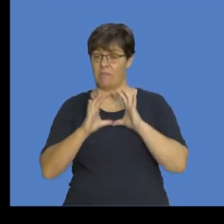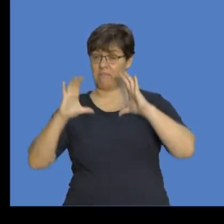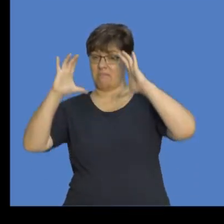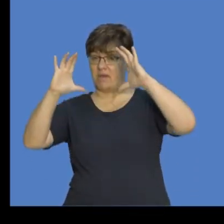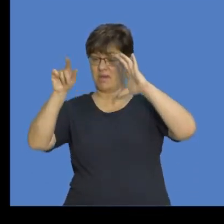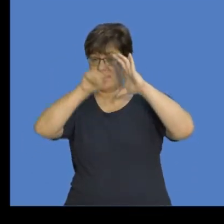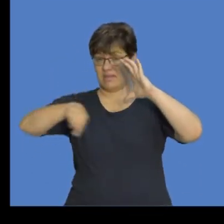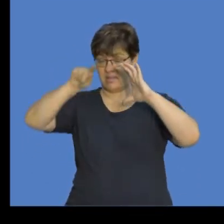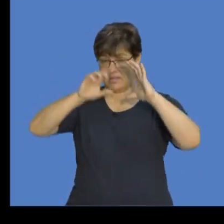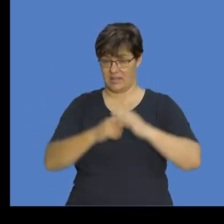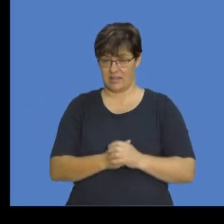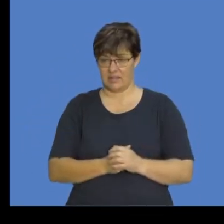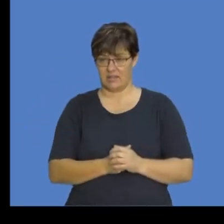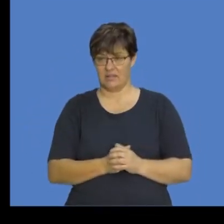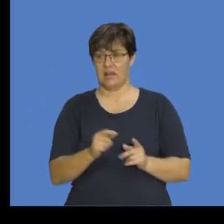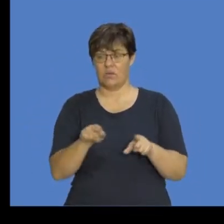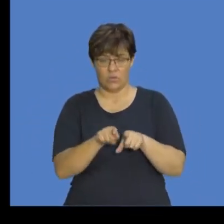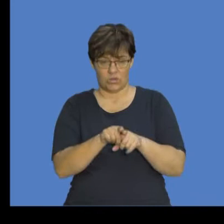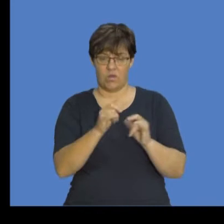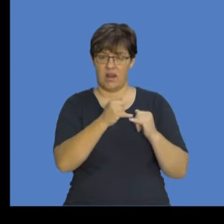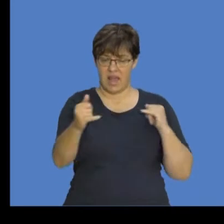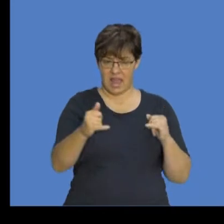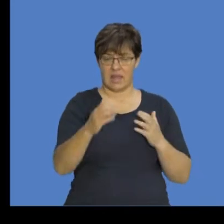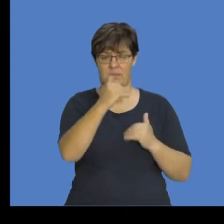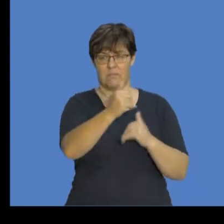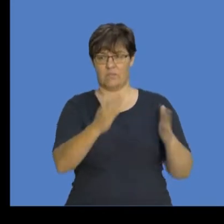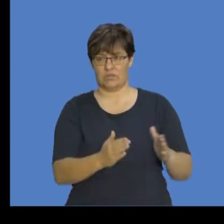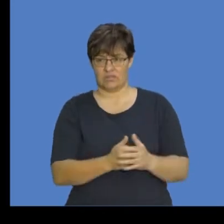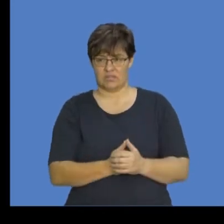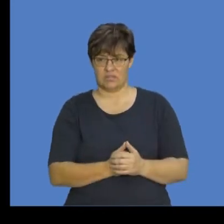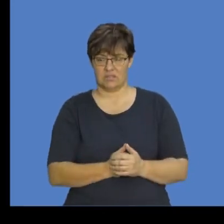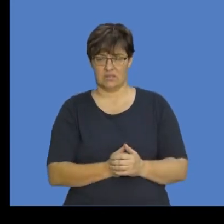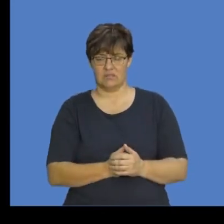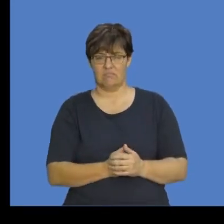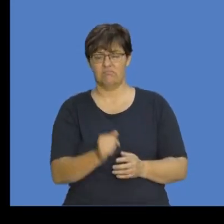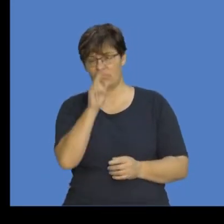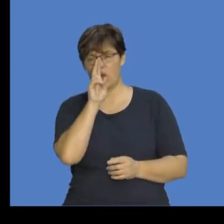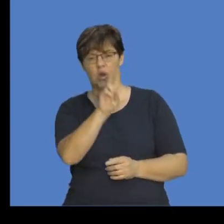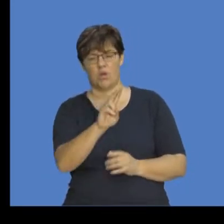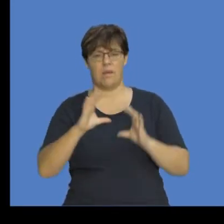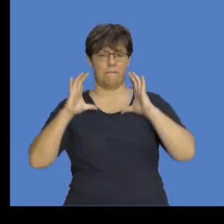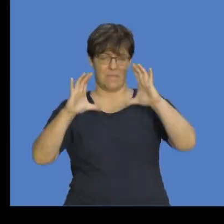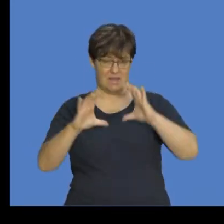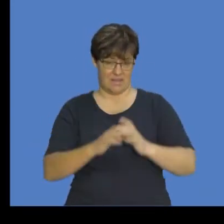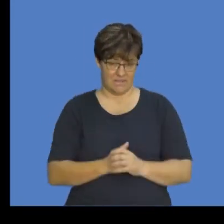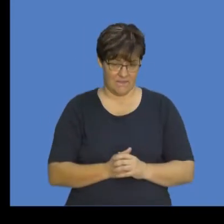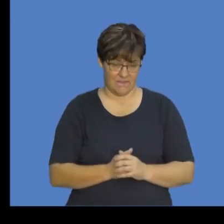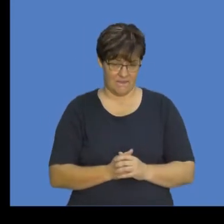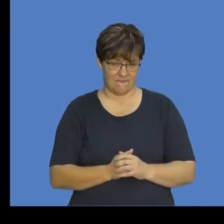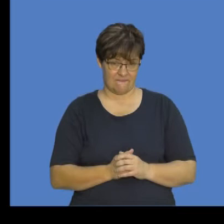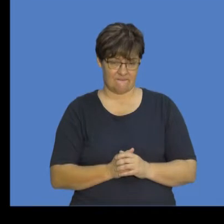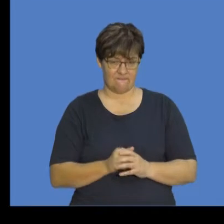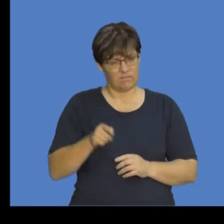at pie chart and line and box plot. So let's look at pie chart